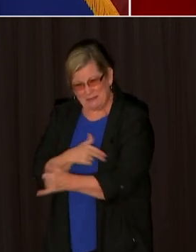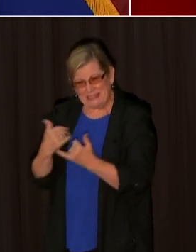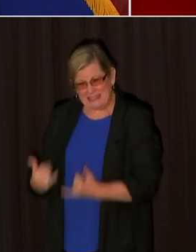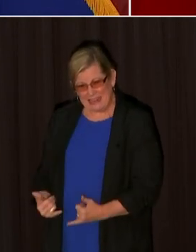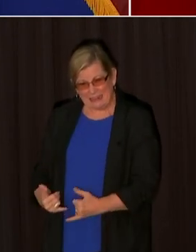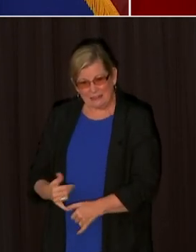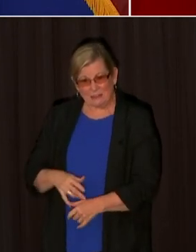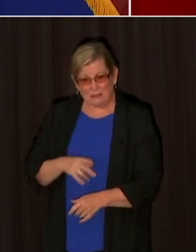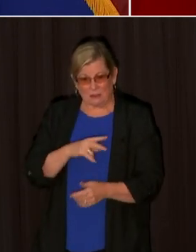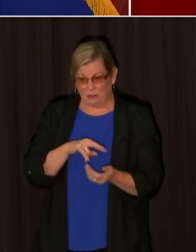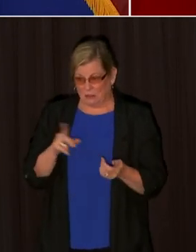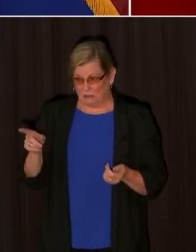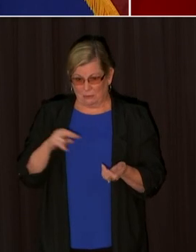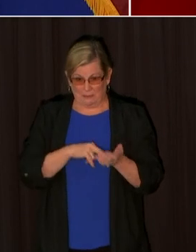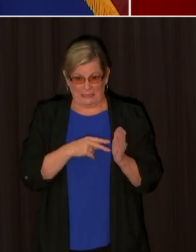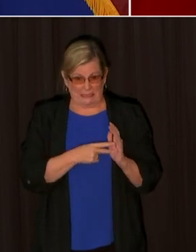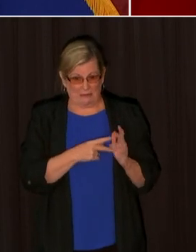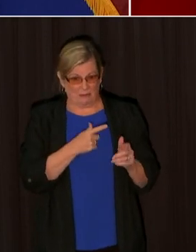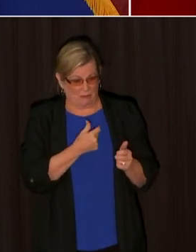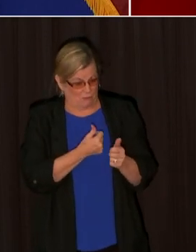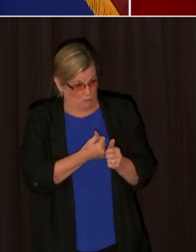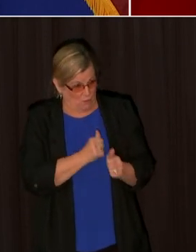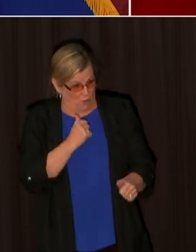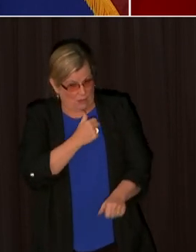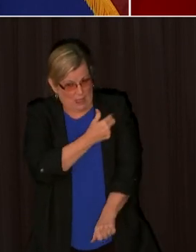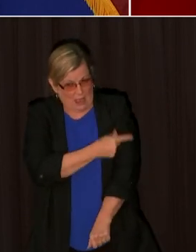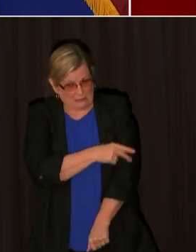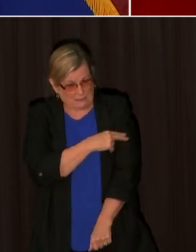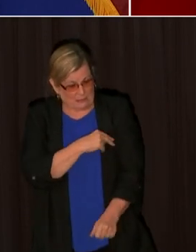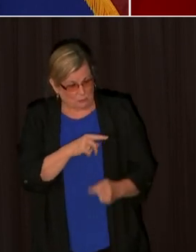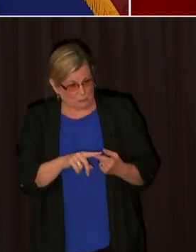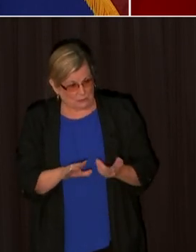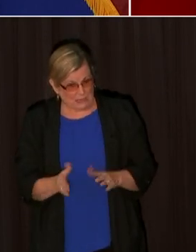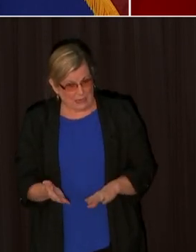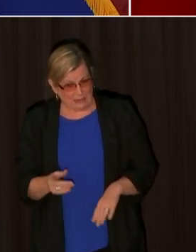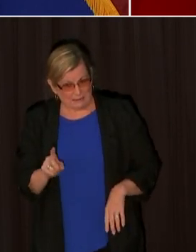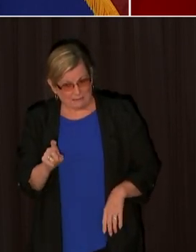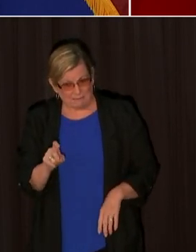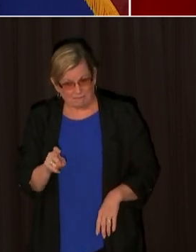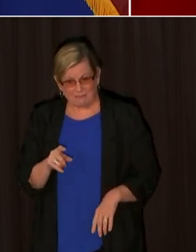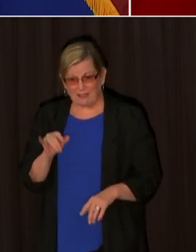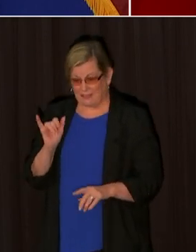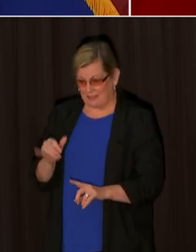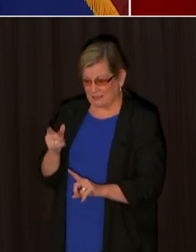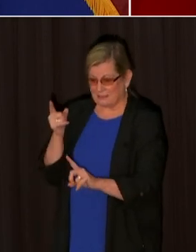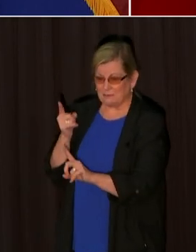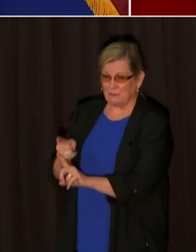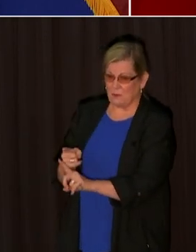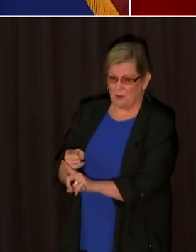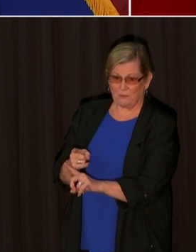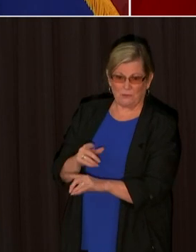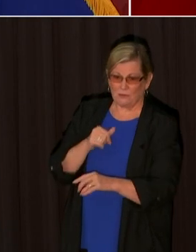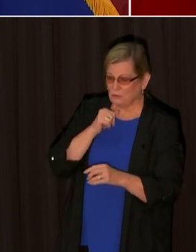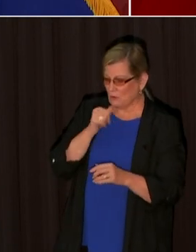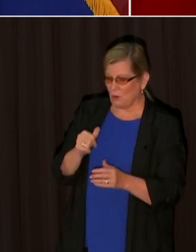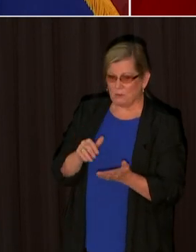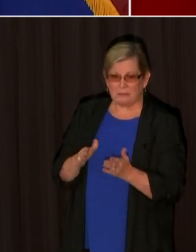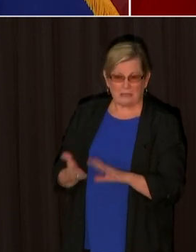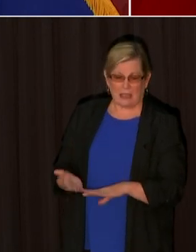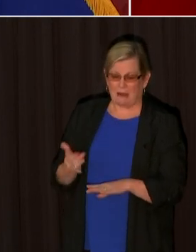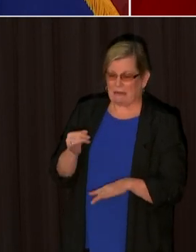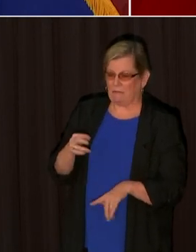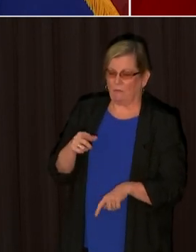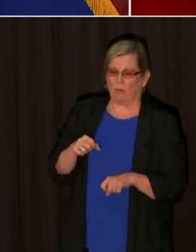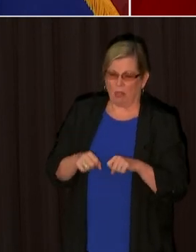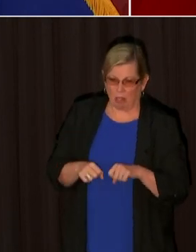by avoiding going to the hospital. Is that the indication of that? That's the whole point of this Don't Die of Doubt campaign. That's right.